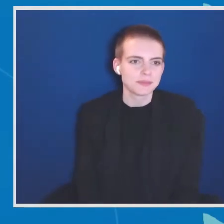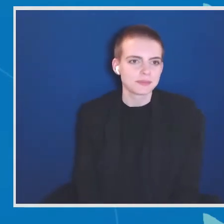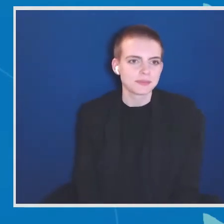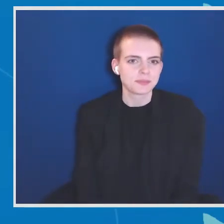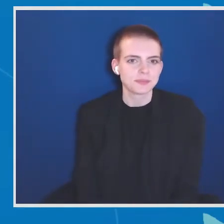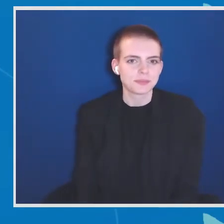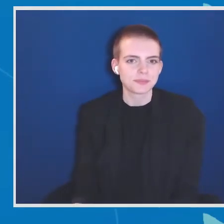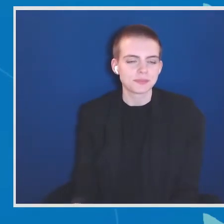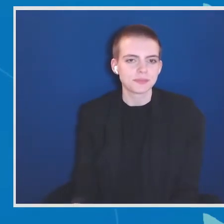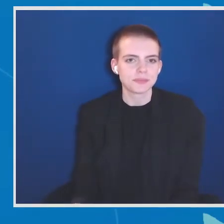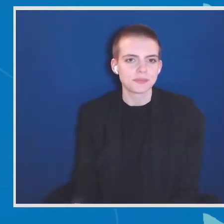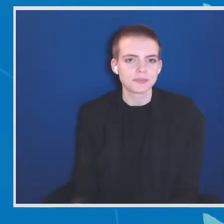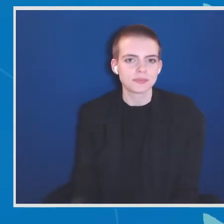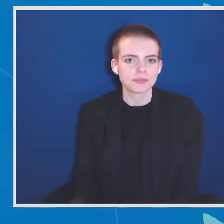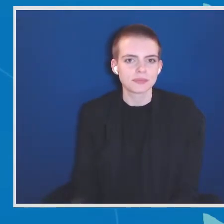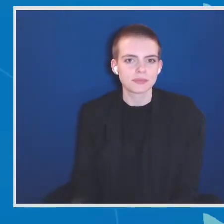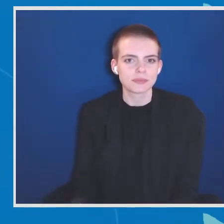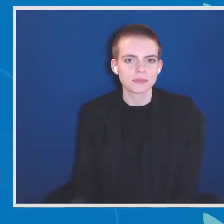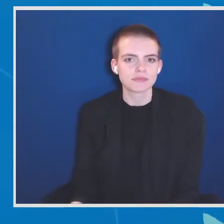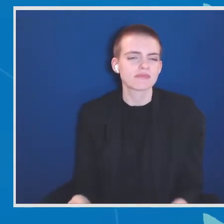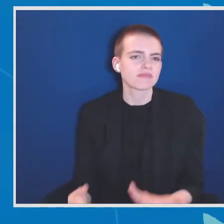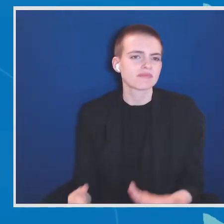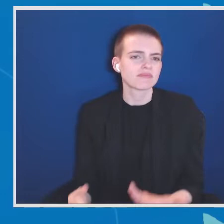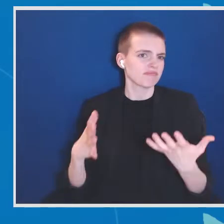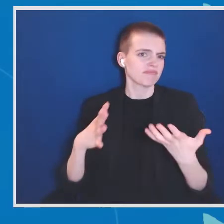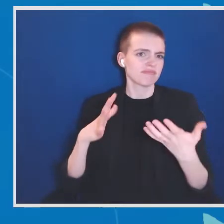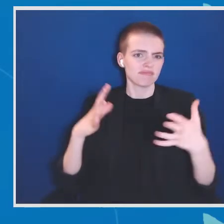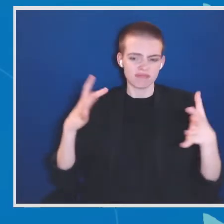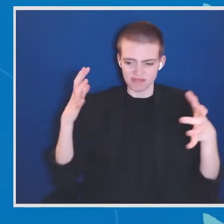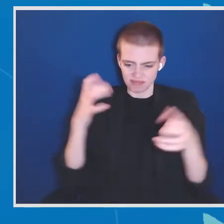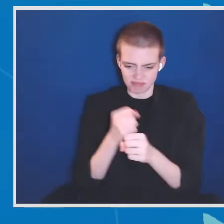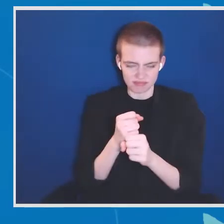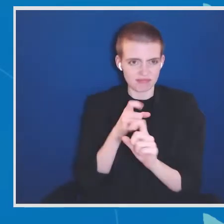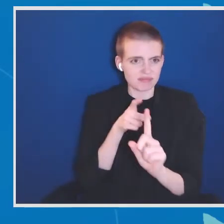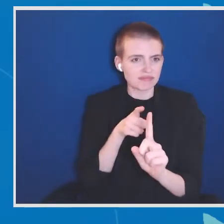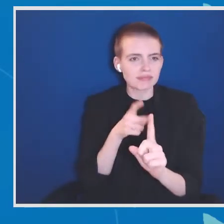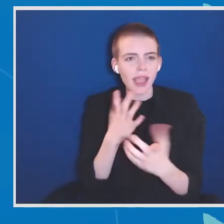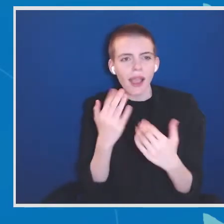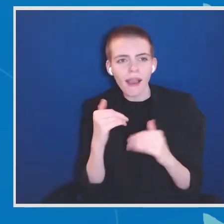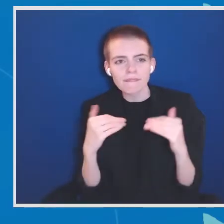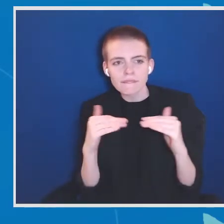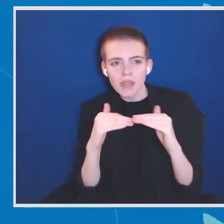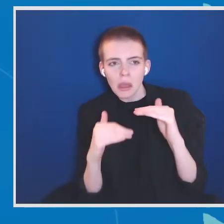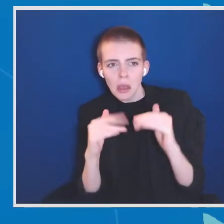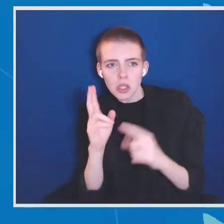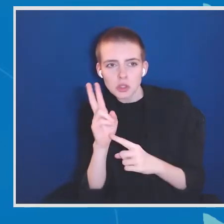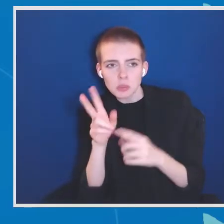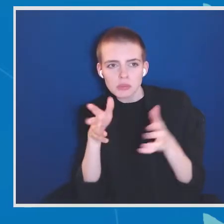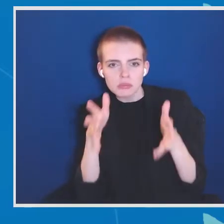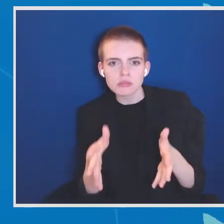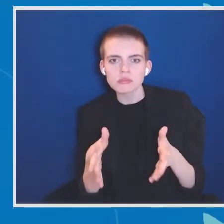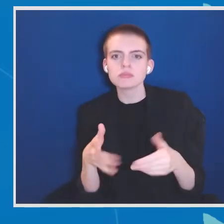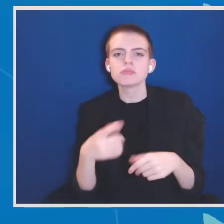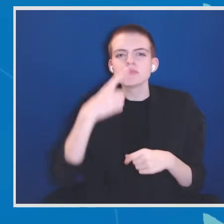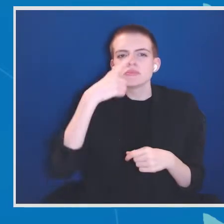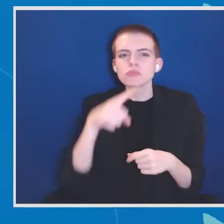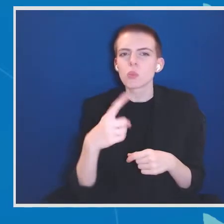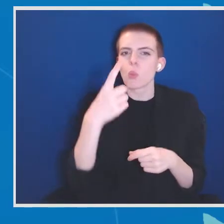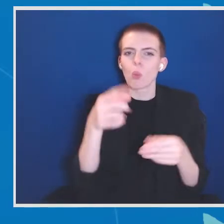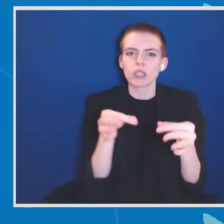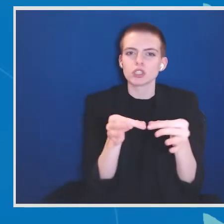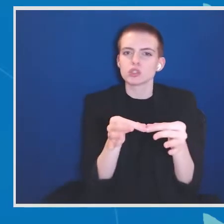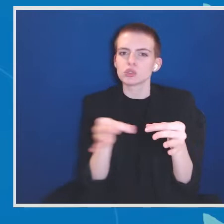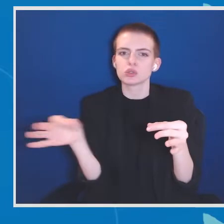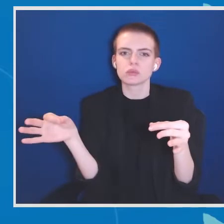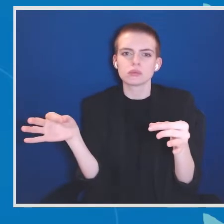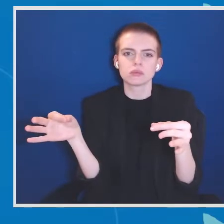You know, in summary, we've got just under 2 minutes. Just one sentence, it's the super year for the